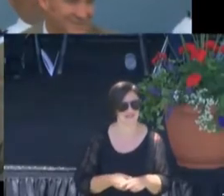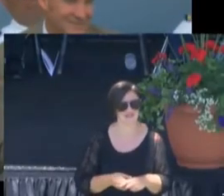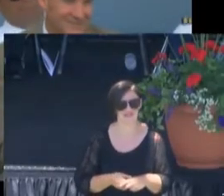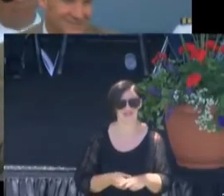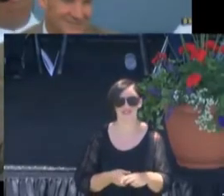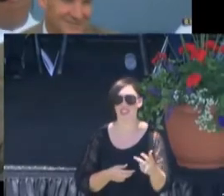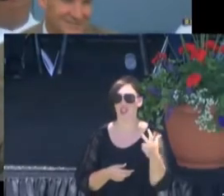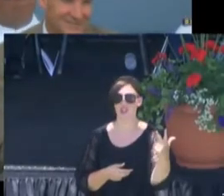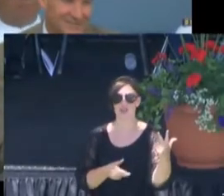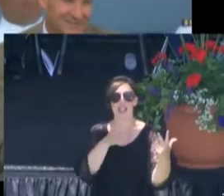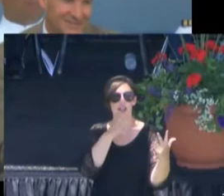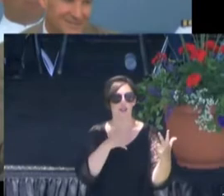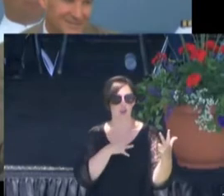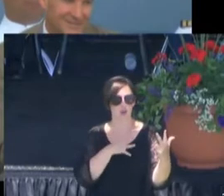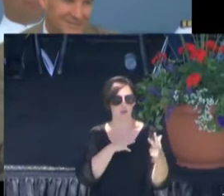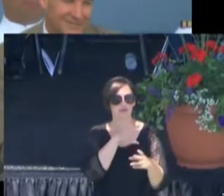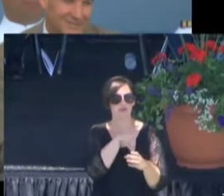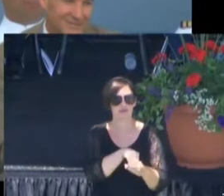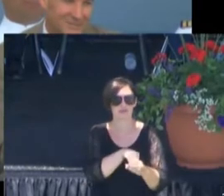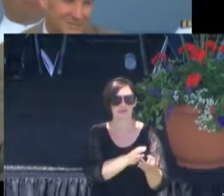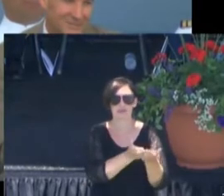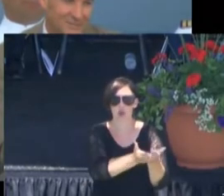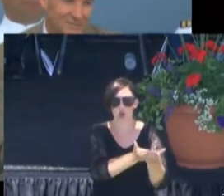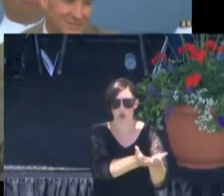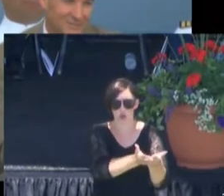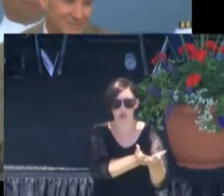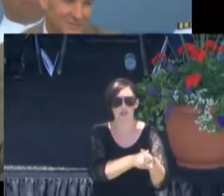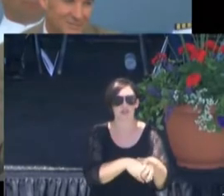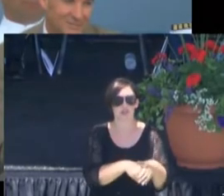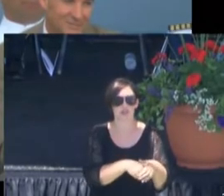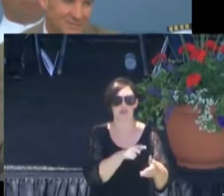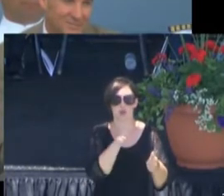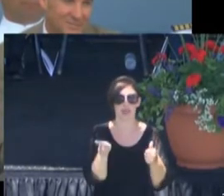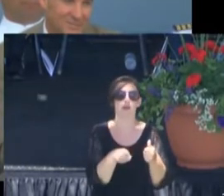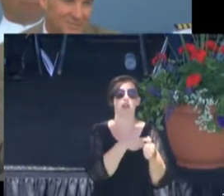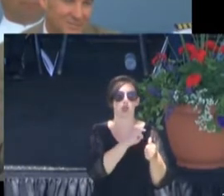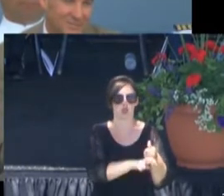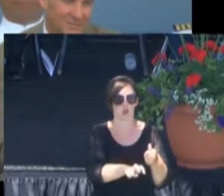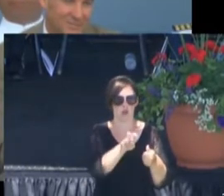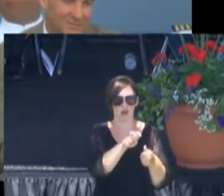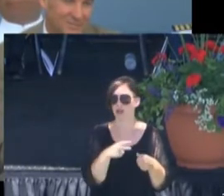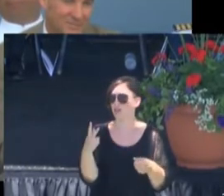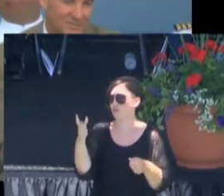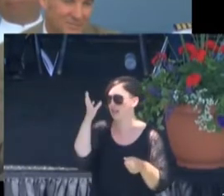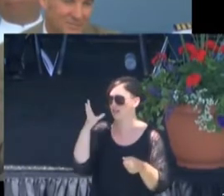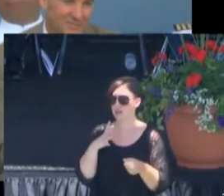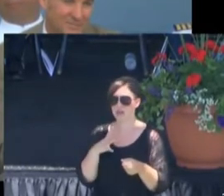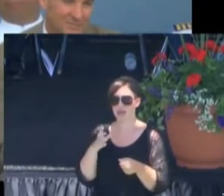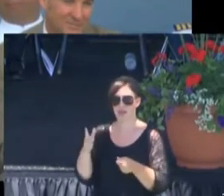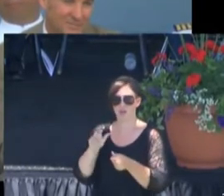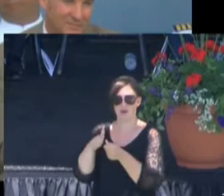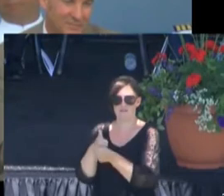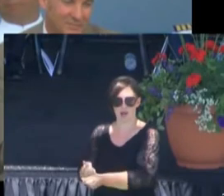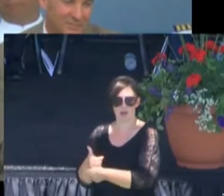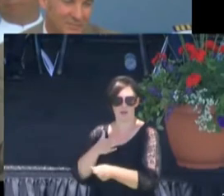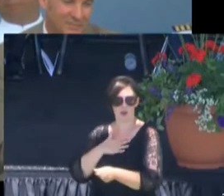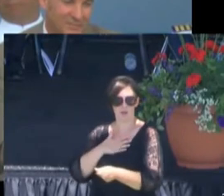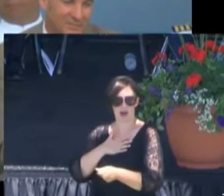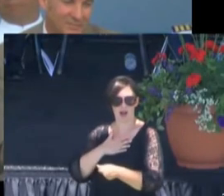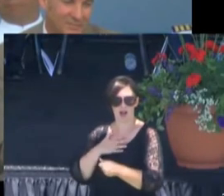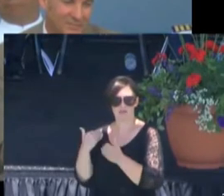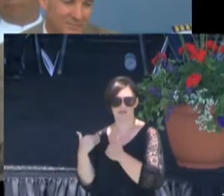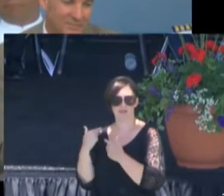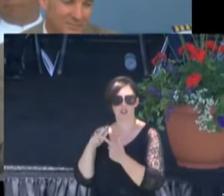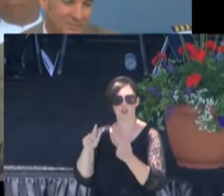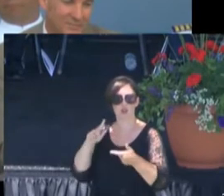3 of the women are going aboard Coast Guard cutters, at least for their first tour, and 3 of the men will follow in my footsteps to do the